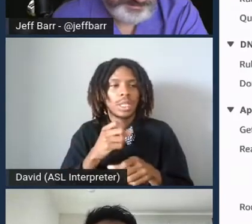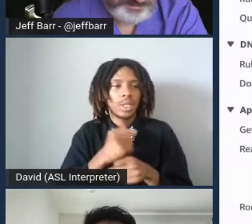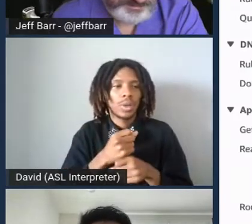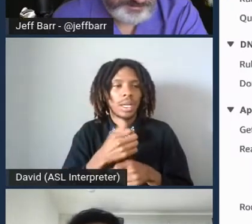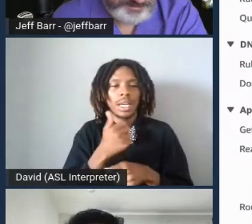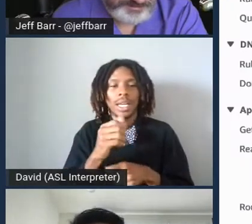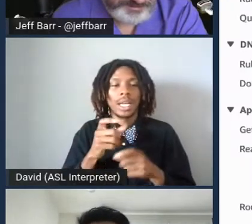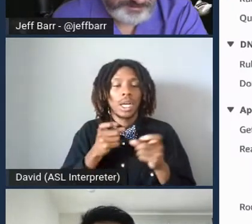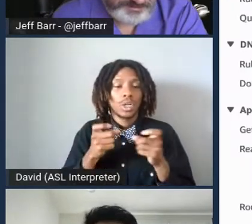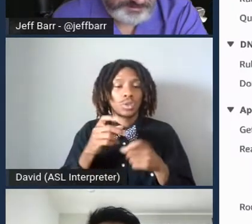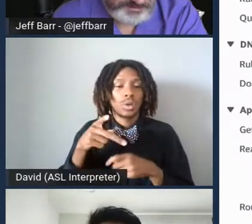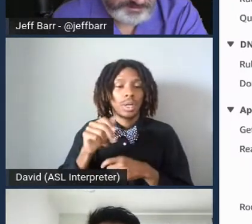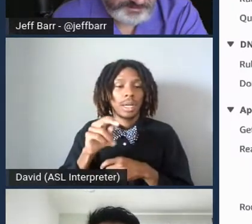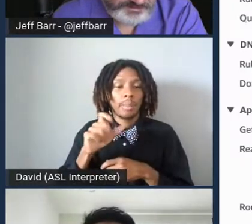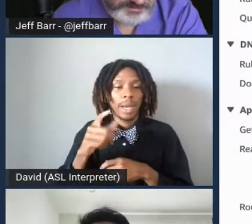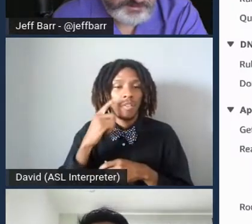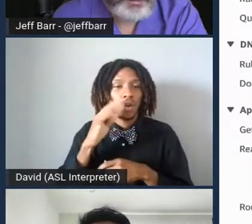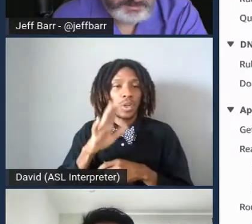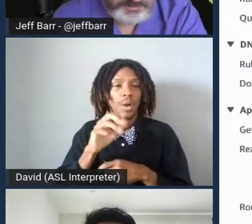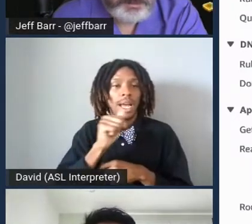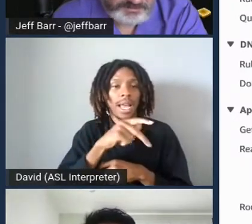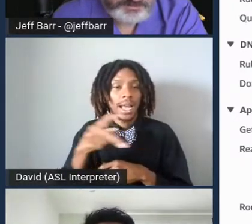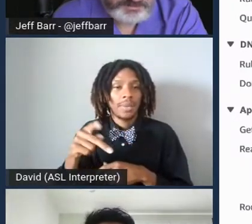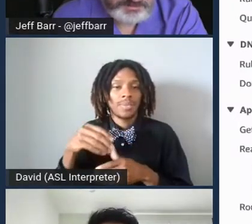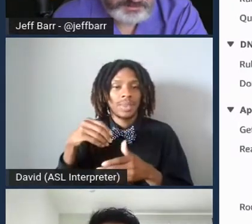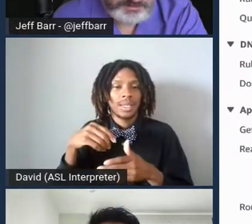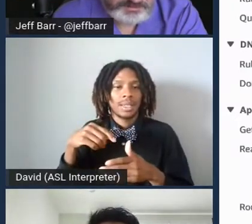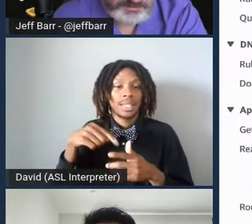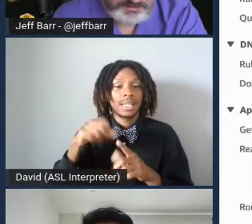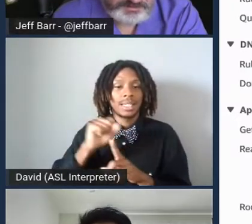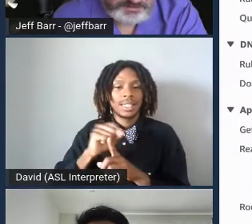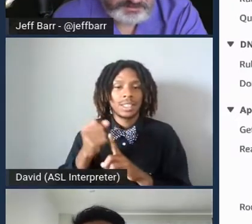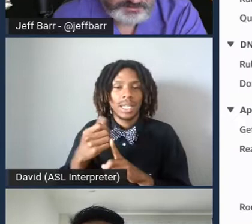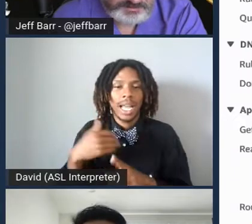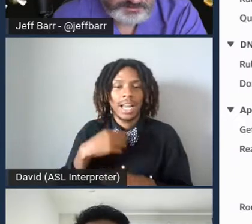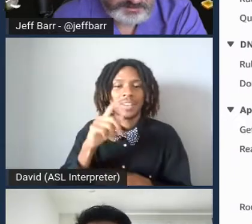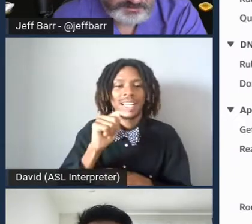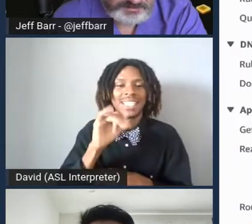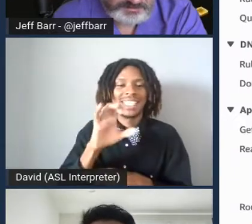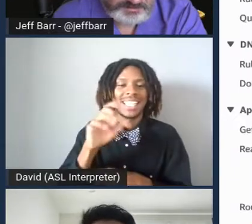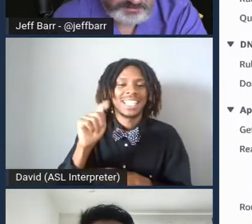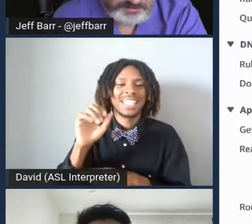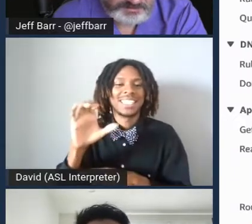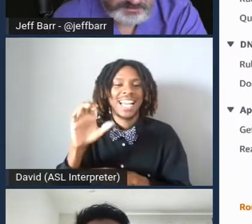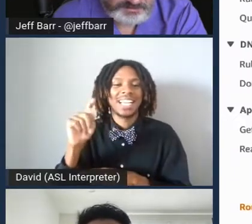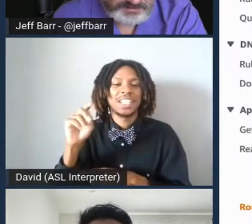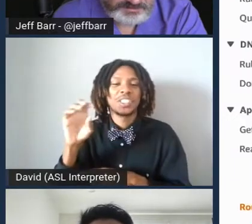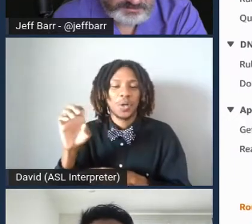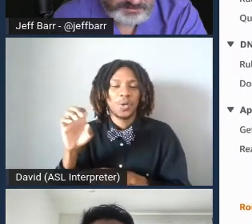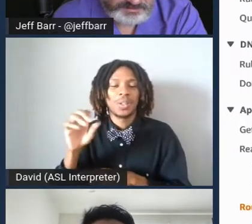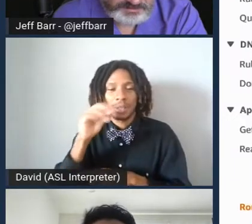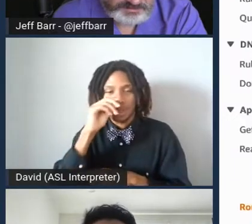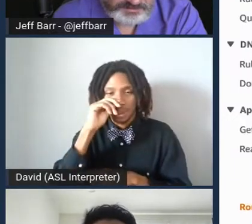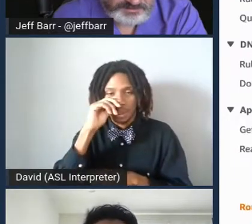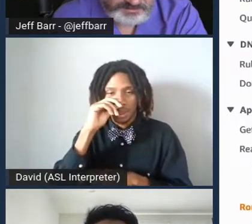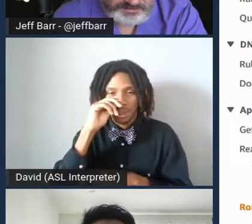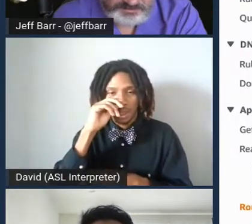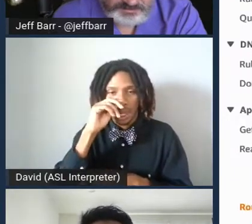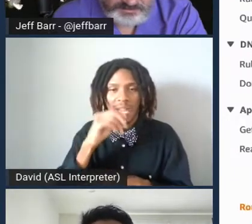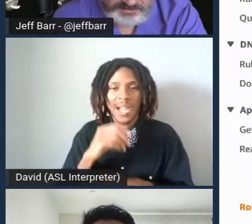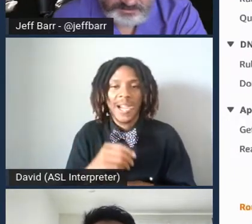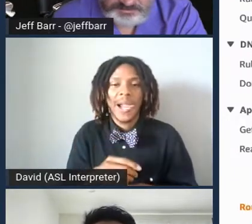control panel for your application. In this case, I have one for my tic-tac-toe application, which